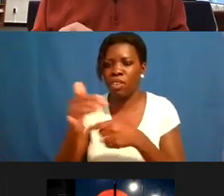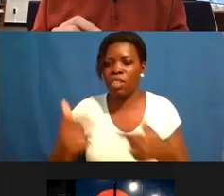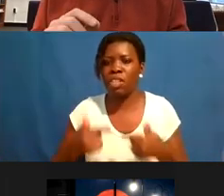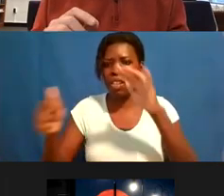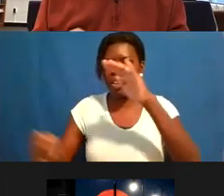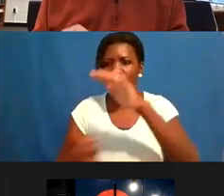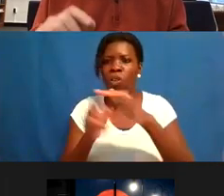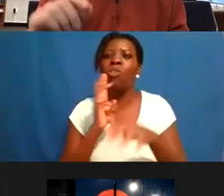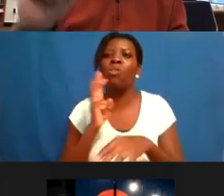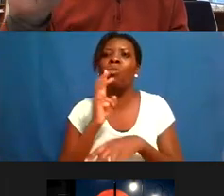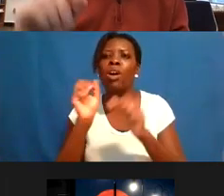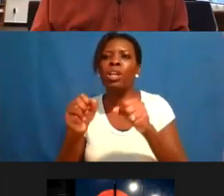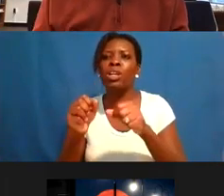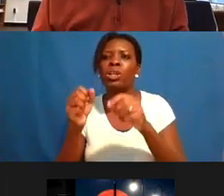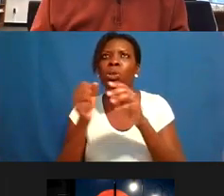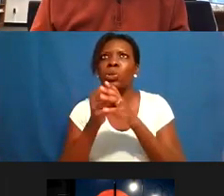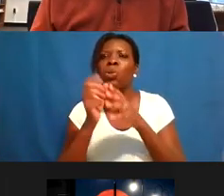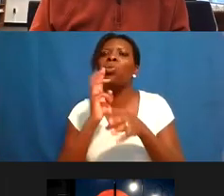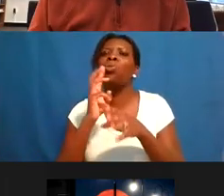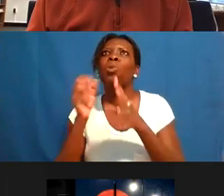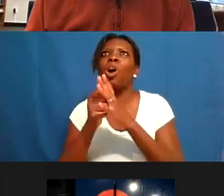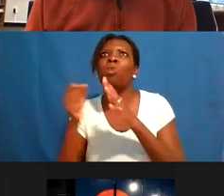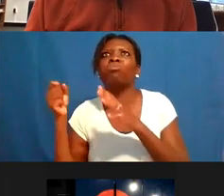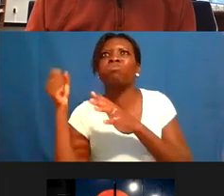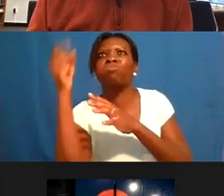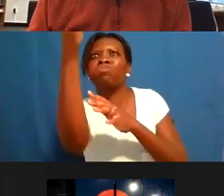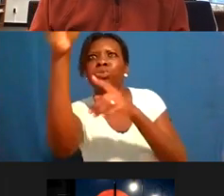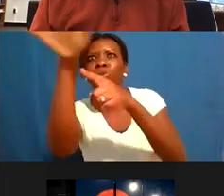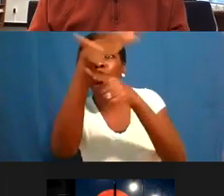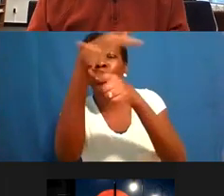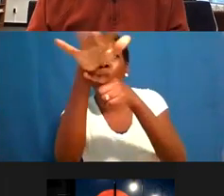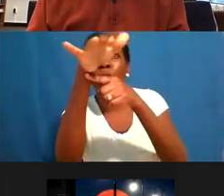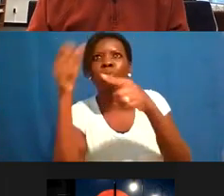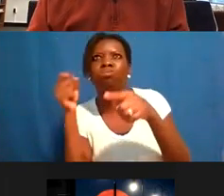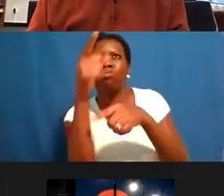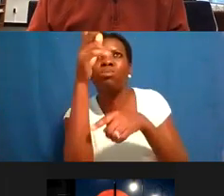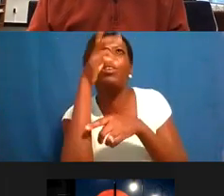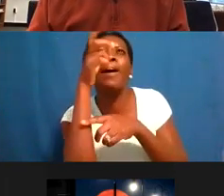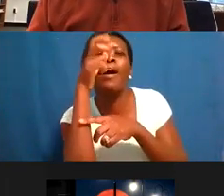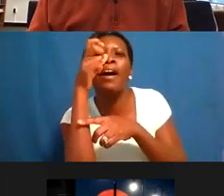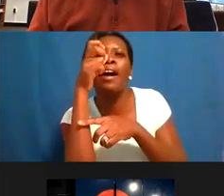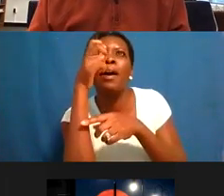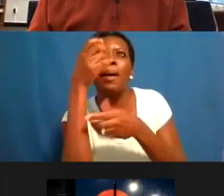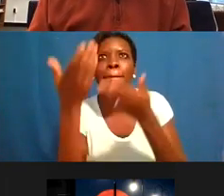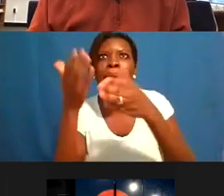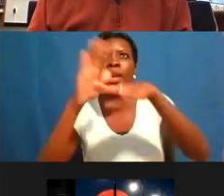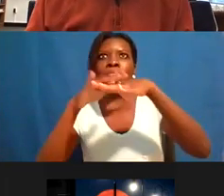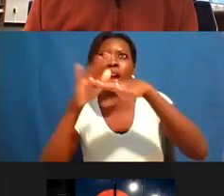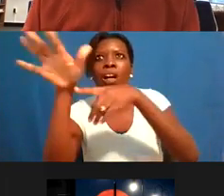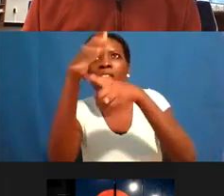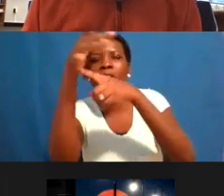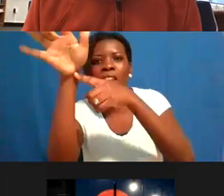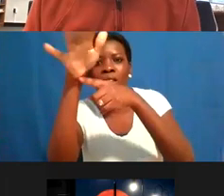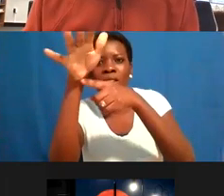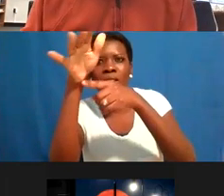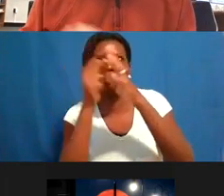shooting a jet of water up to leaves over the surface to hit insects that might be on the leaves. It's very